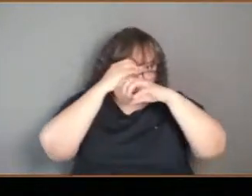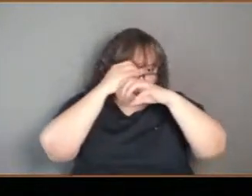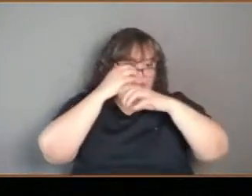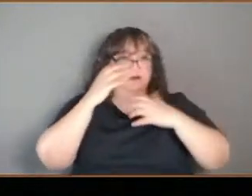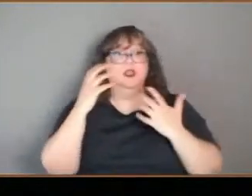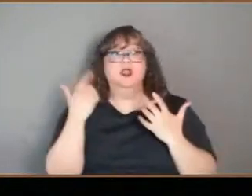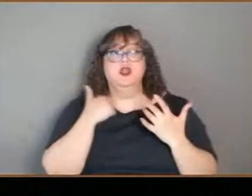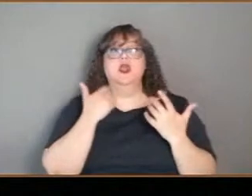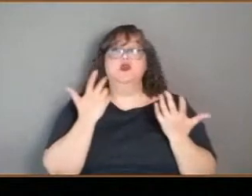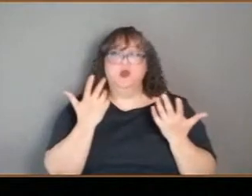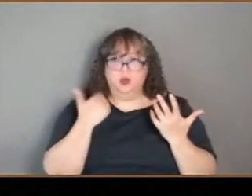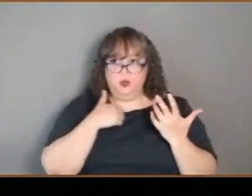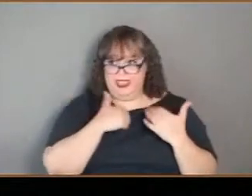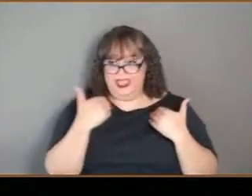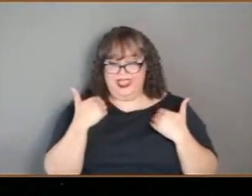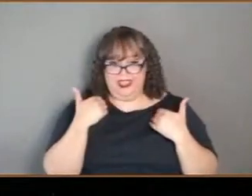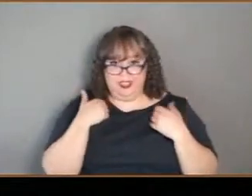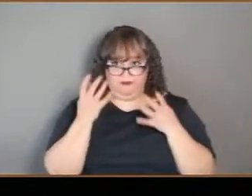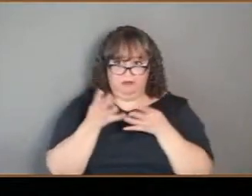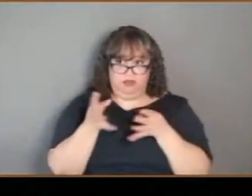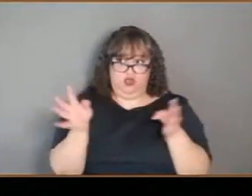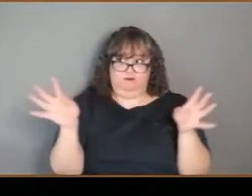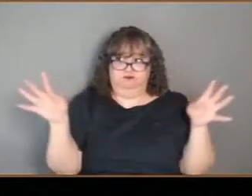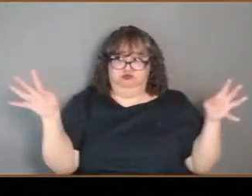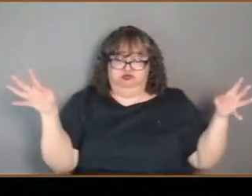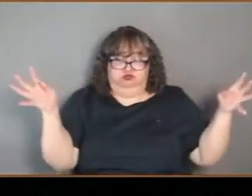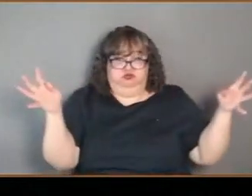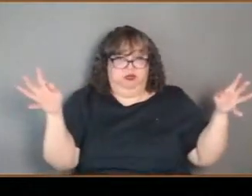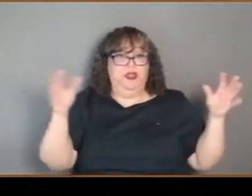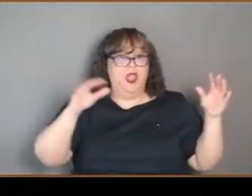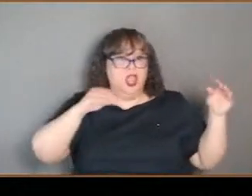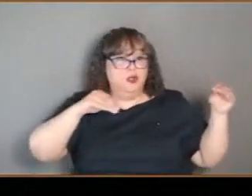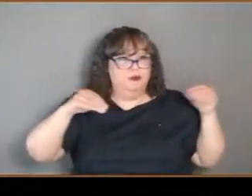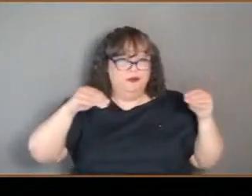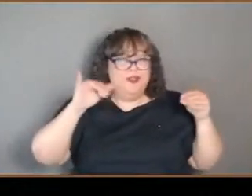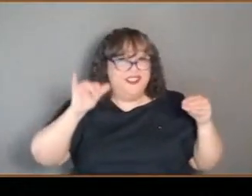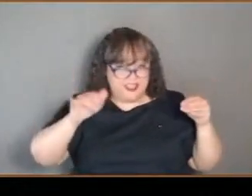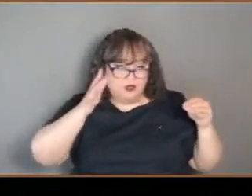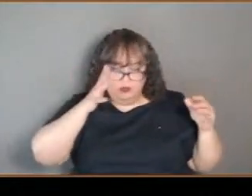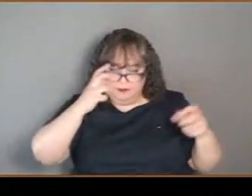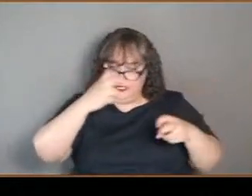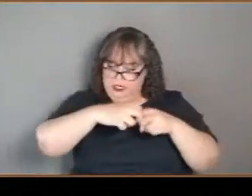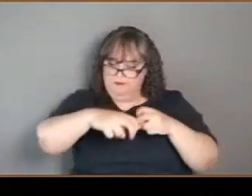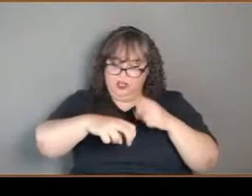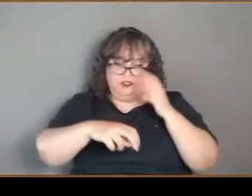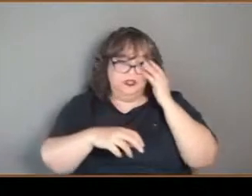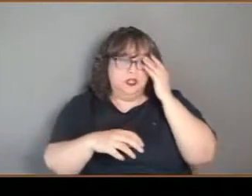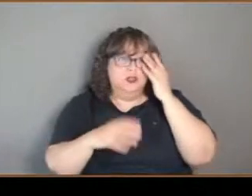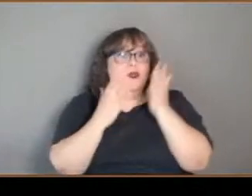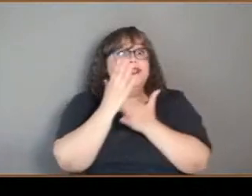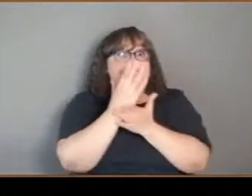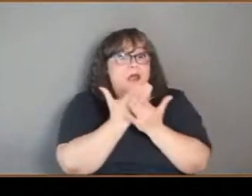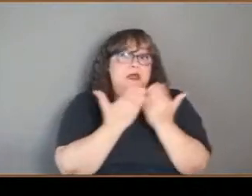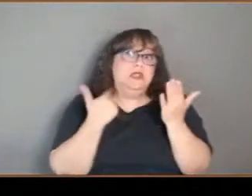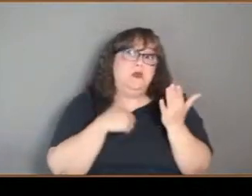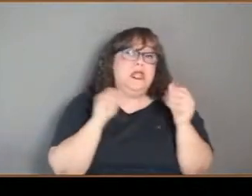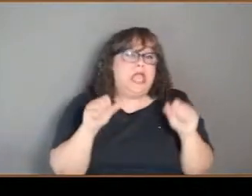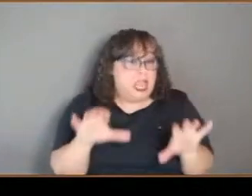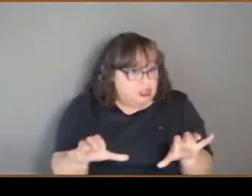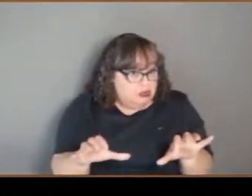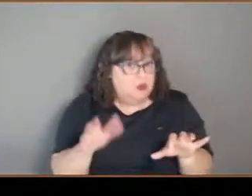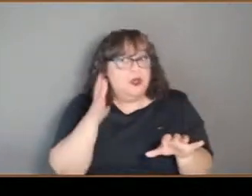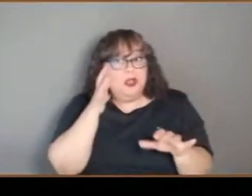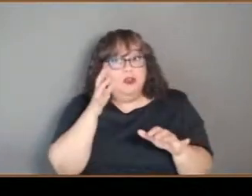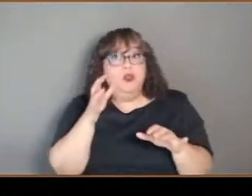and so moving that sort of big mass is going to be really difficult. So there are things that we can do. We will be looking ahead with our